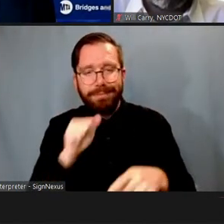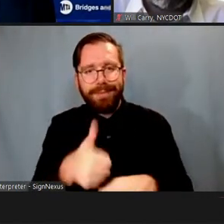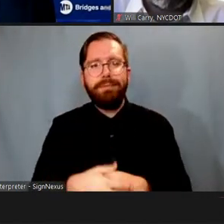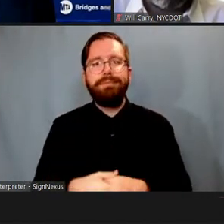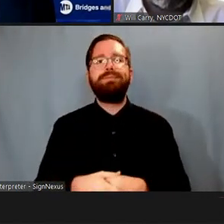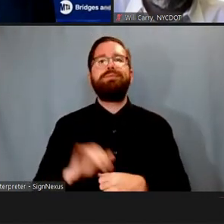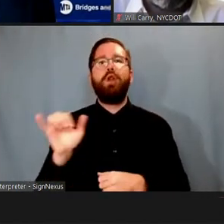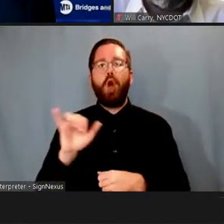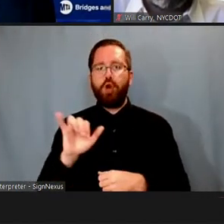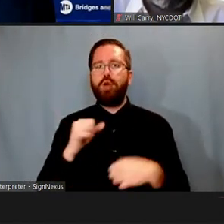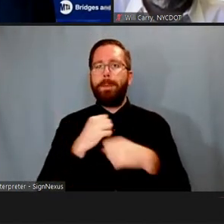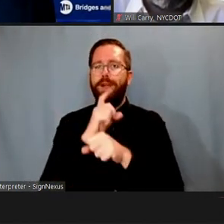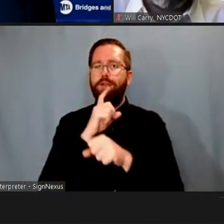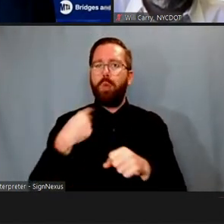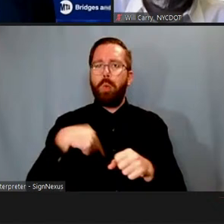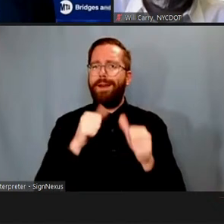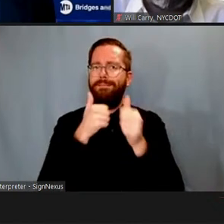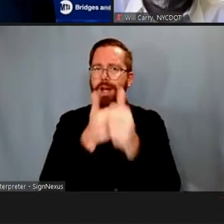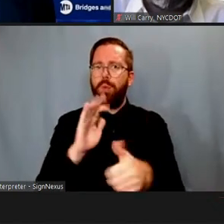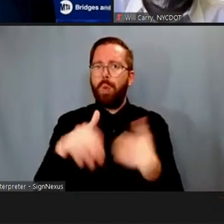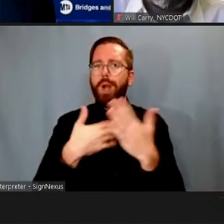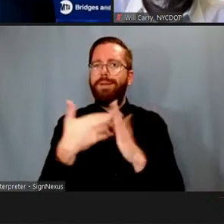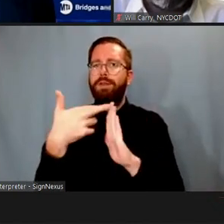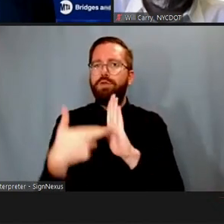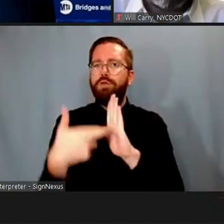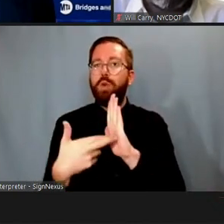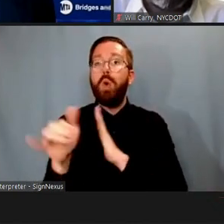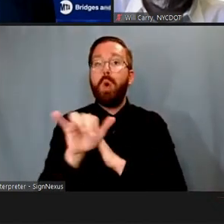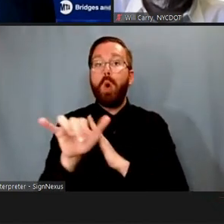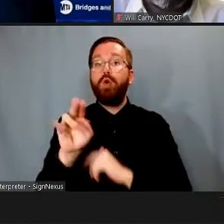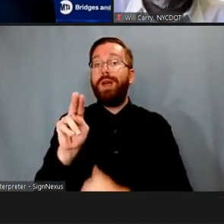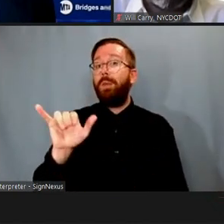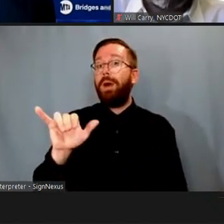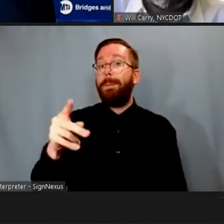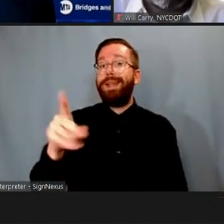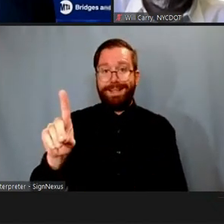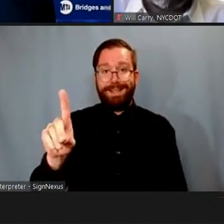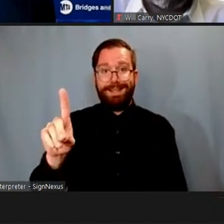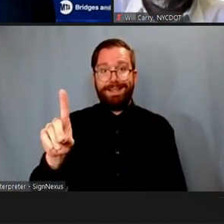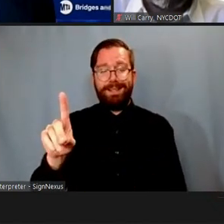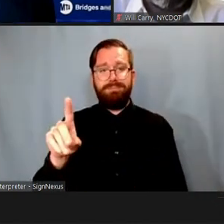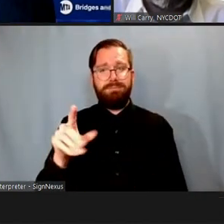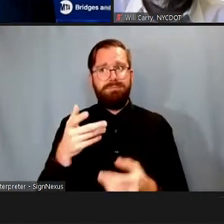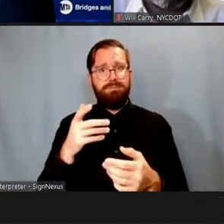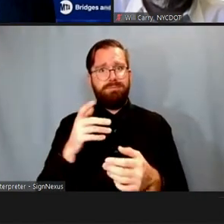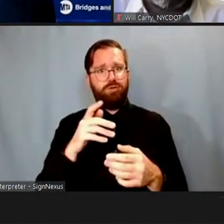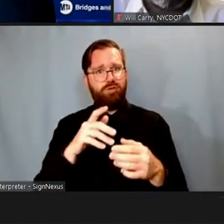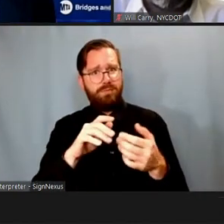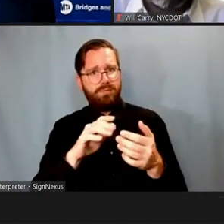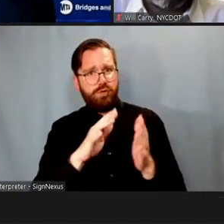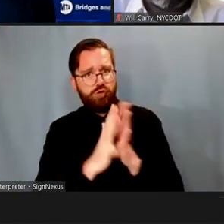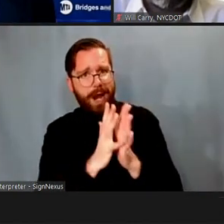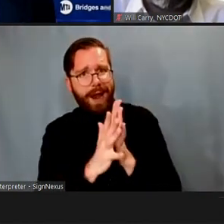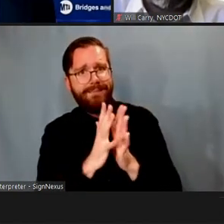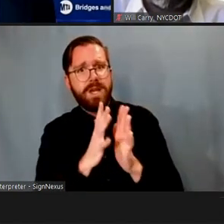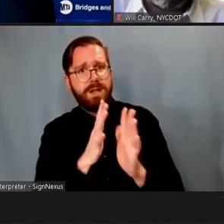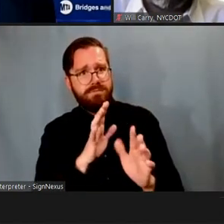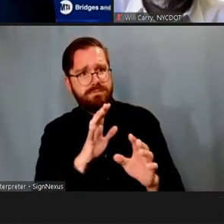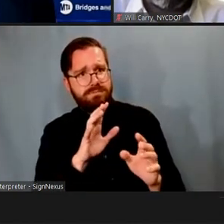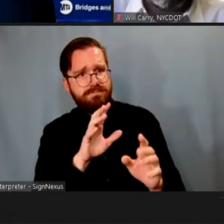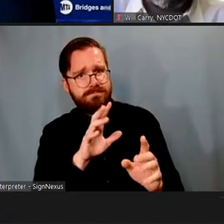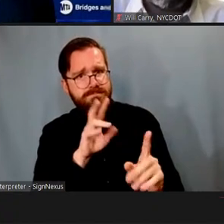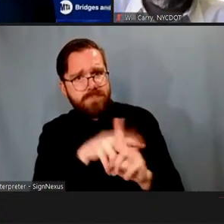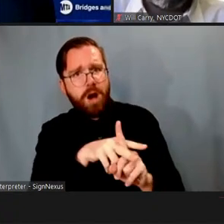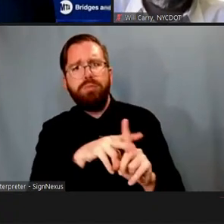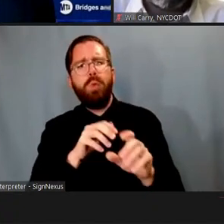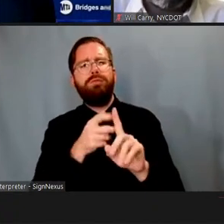removing most importantly i would say removing the nypd from traffic enforcement uh implementing citizens enforcement run